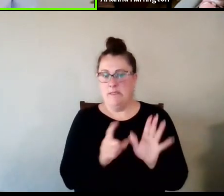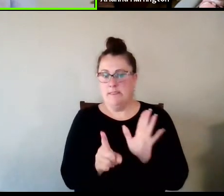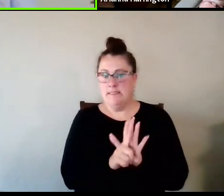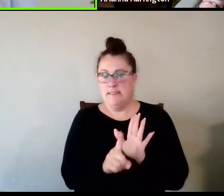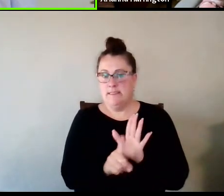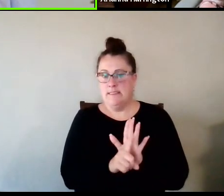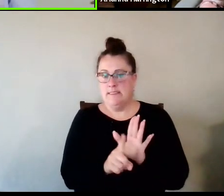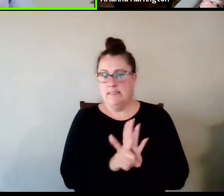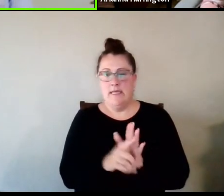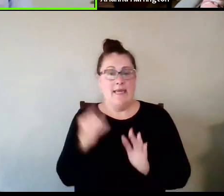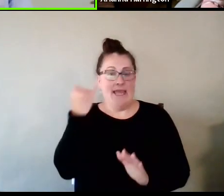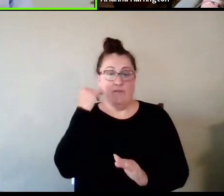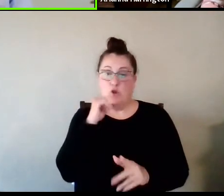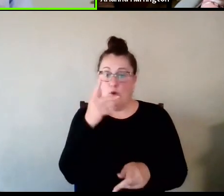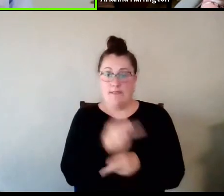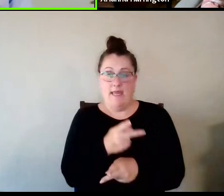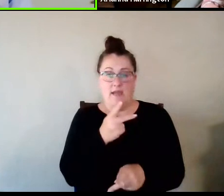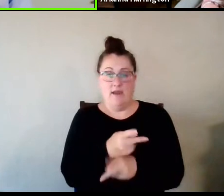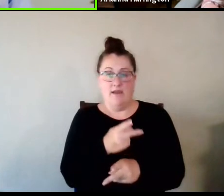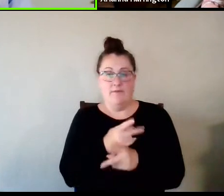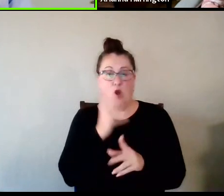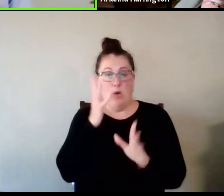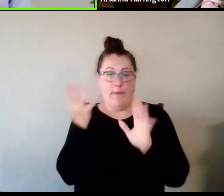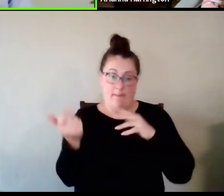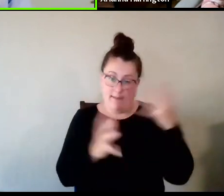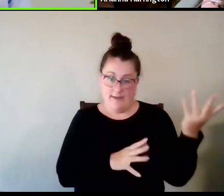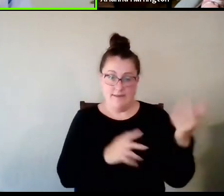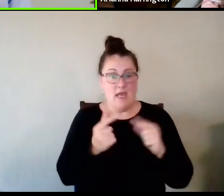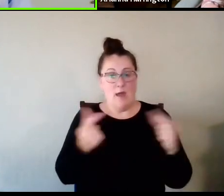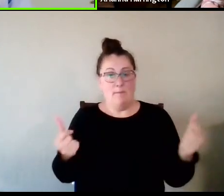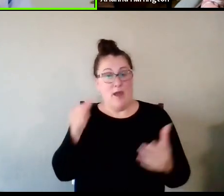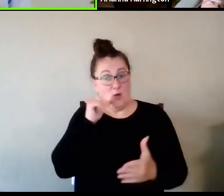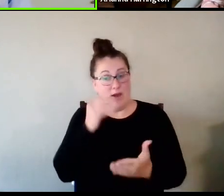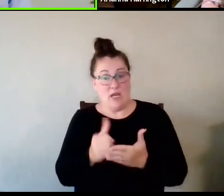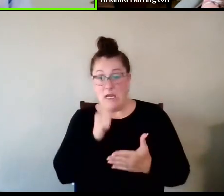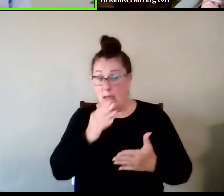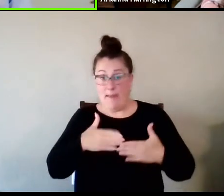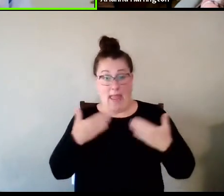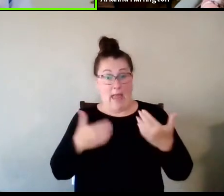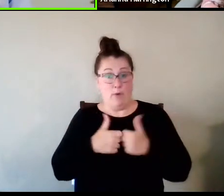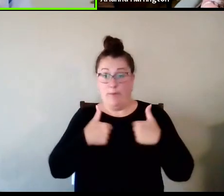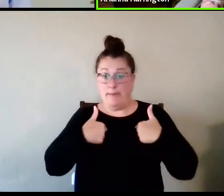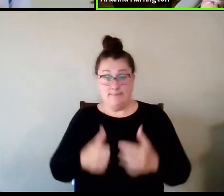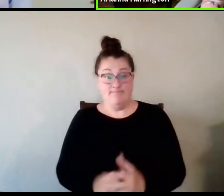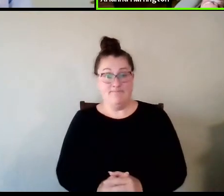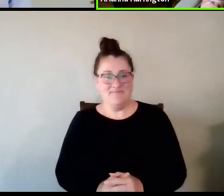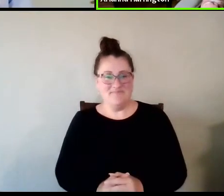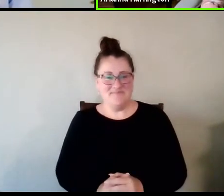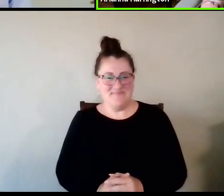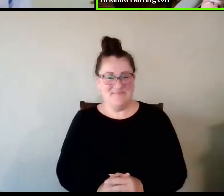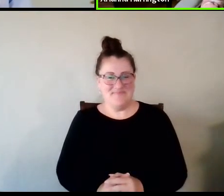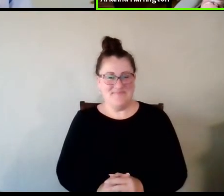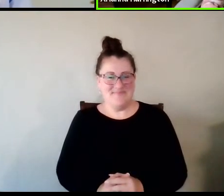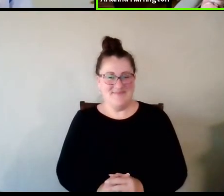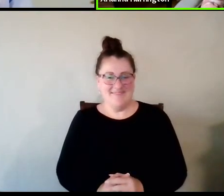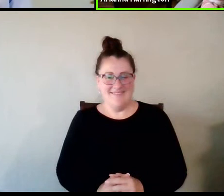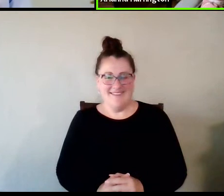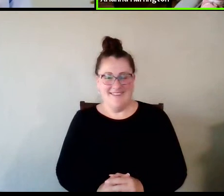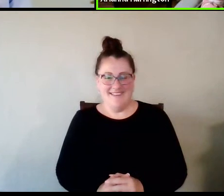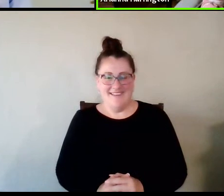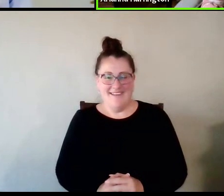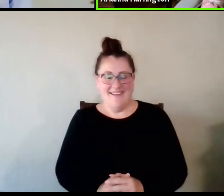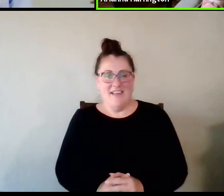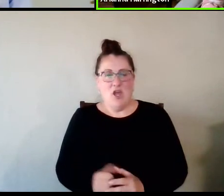care of them, you know, it's going to be a mess, and my granddaughters are not going to be happy with me. Well, the heart